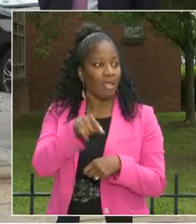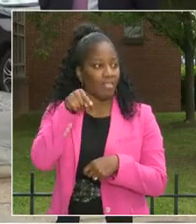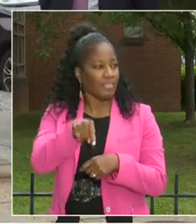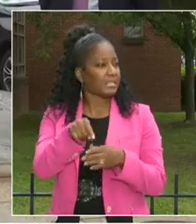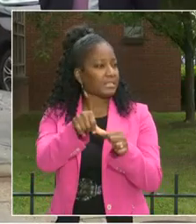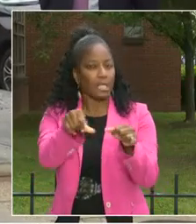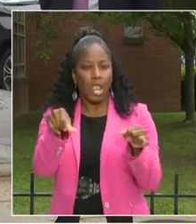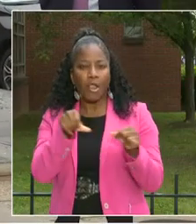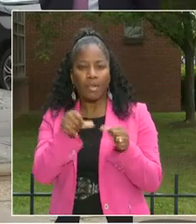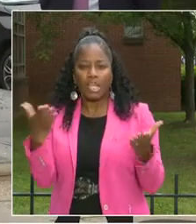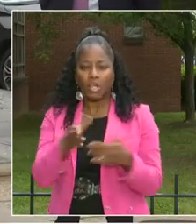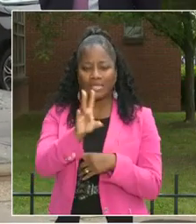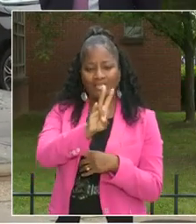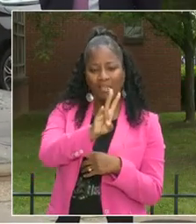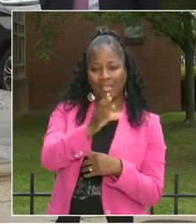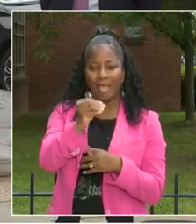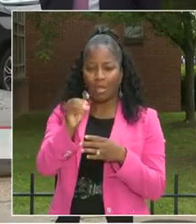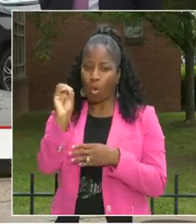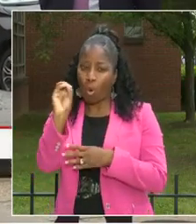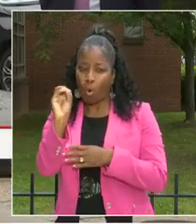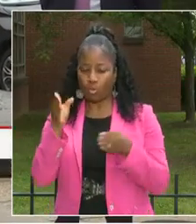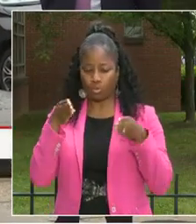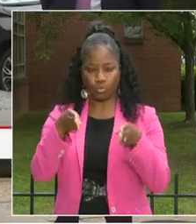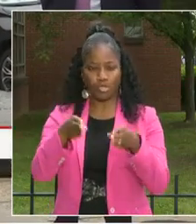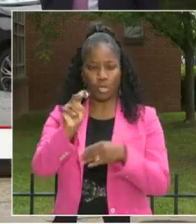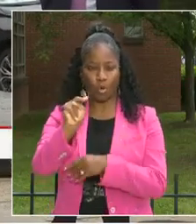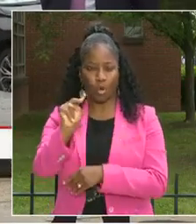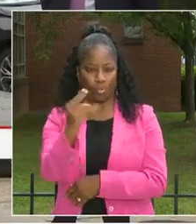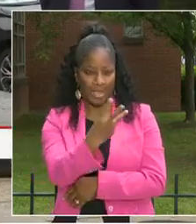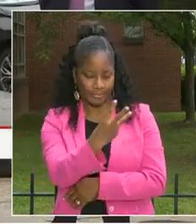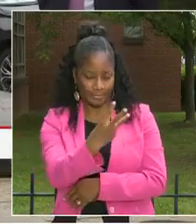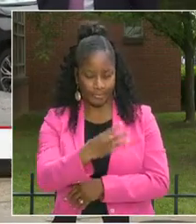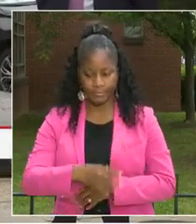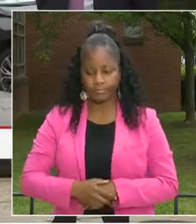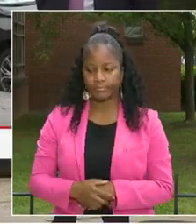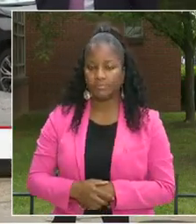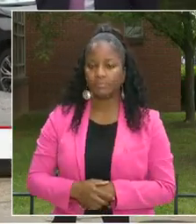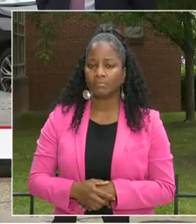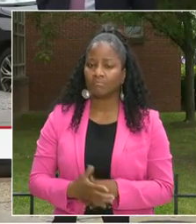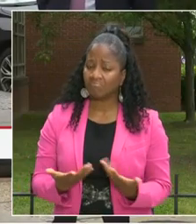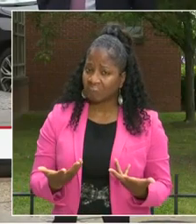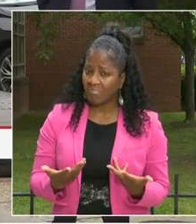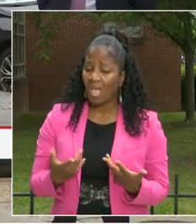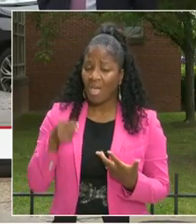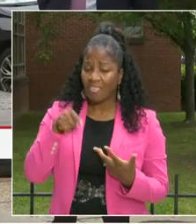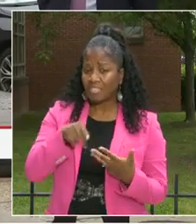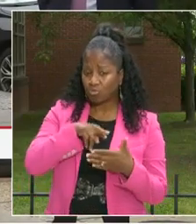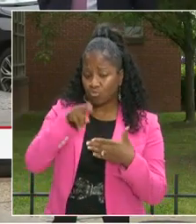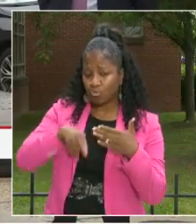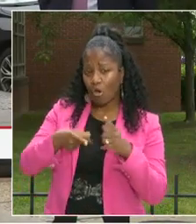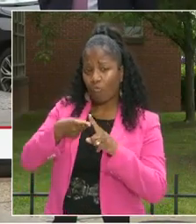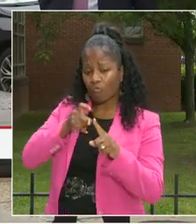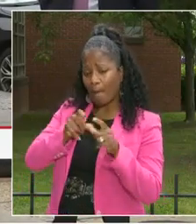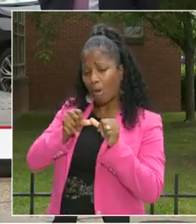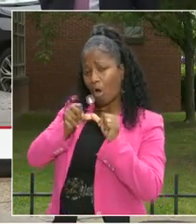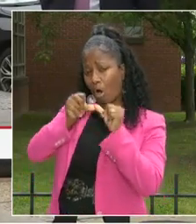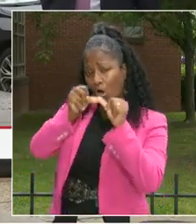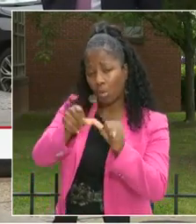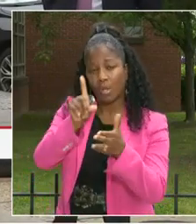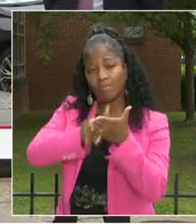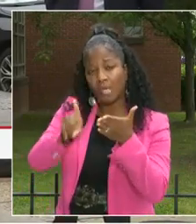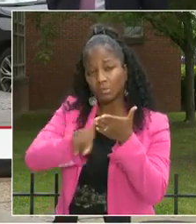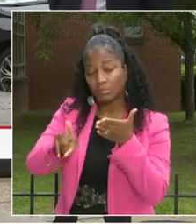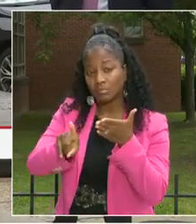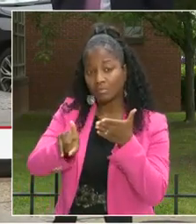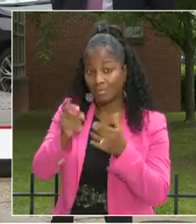7th and O Streets Northwest. As a result of an ongoing investigation, yesterday,